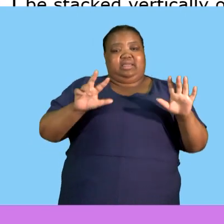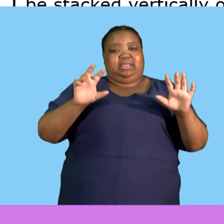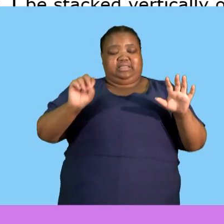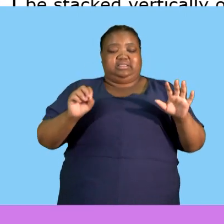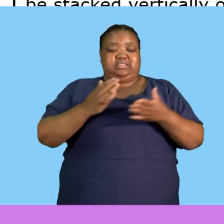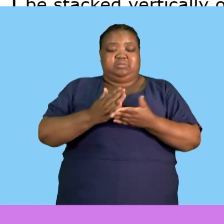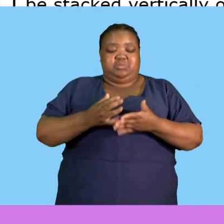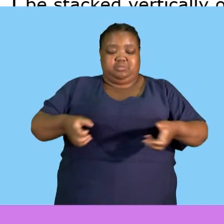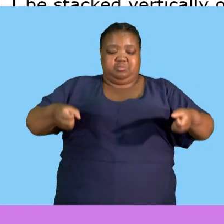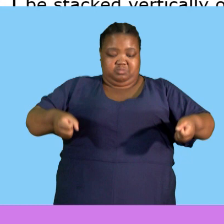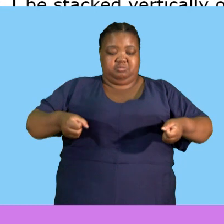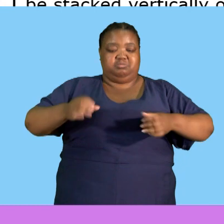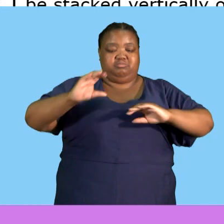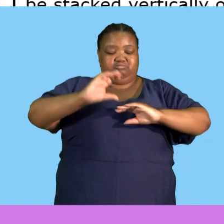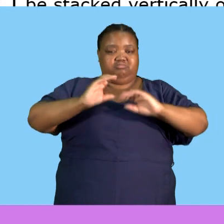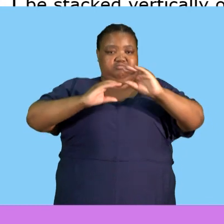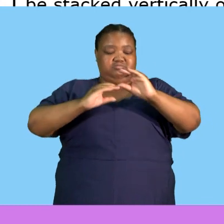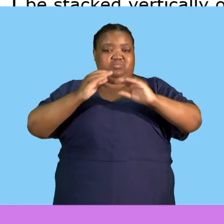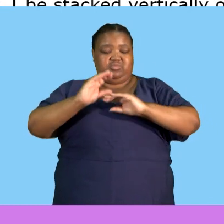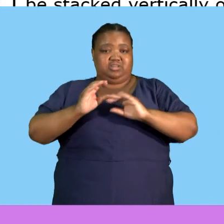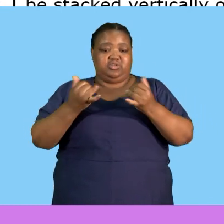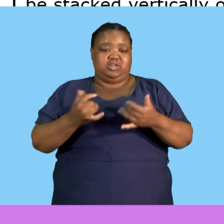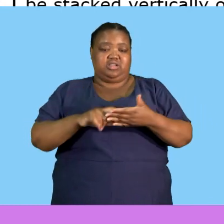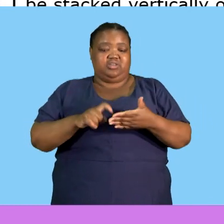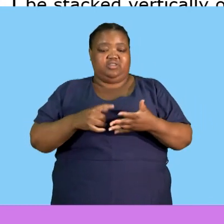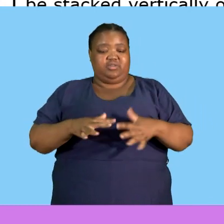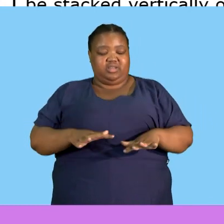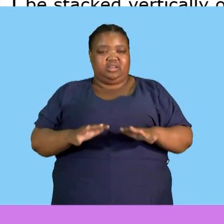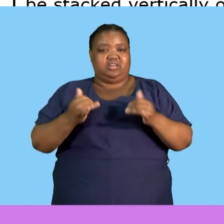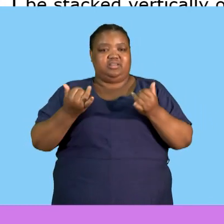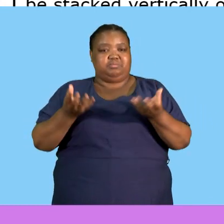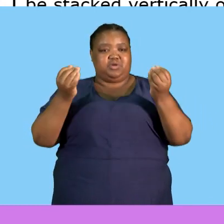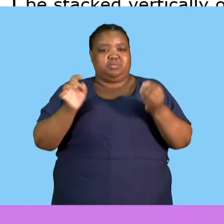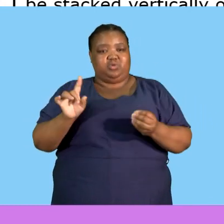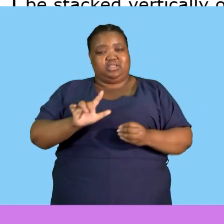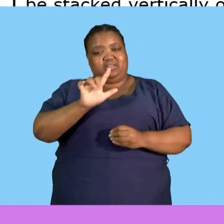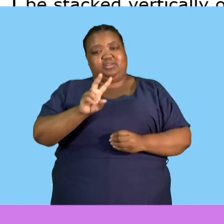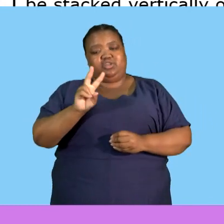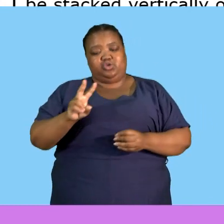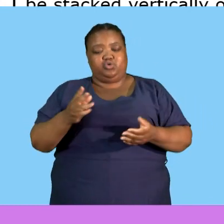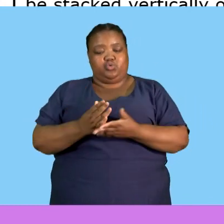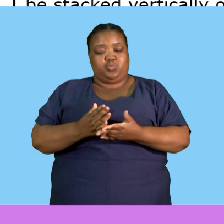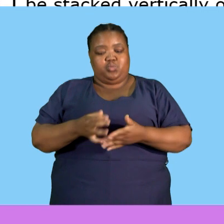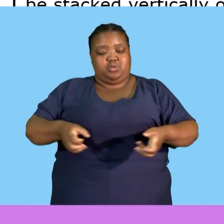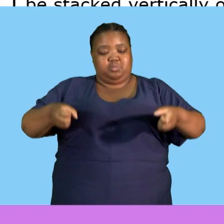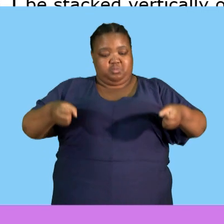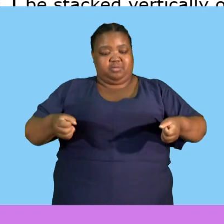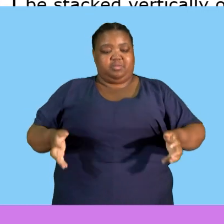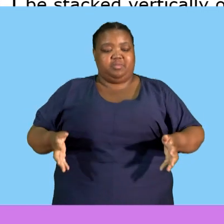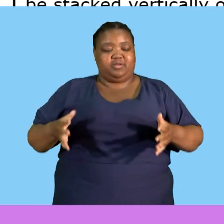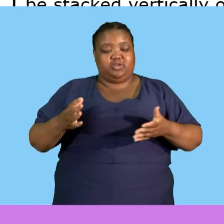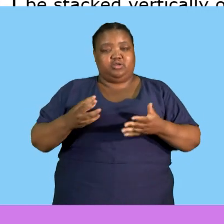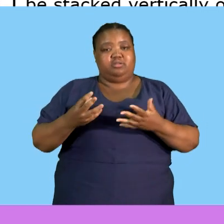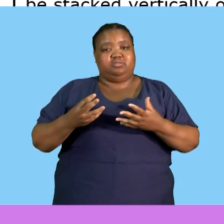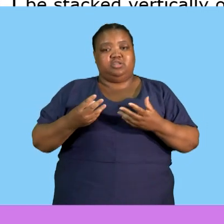Okay, and remember the manager stated that all 80 crates can fit in there. We said now, after our calculations, that